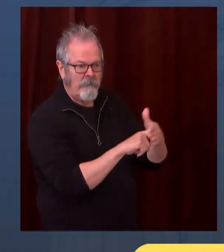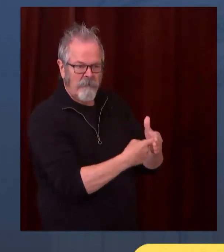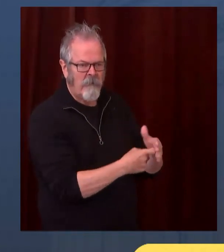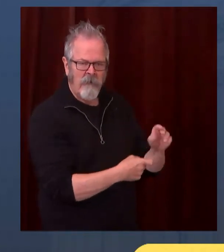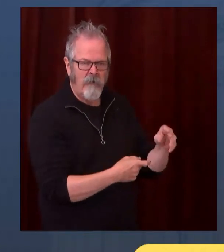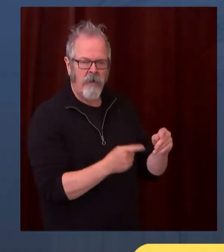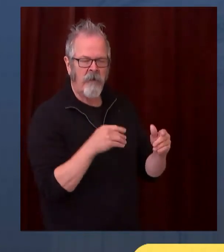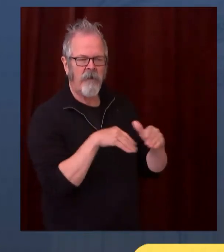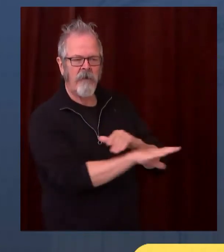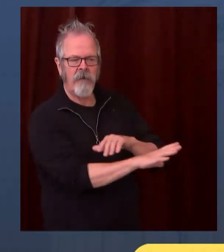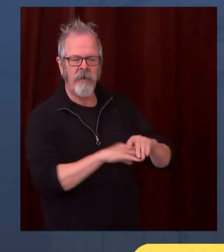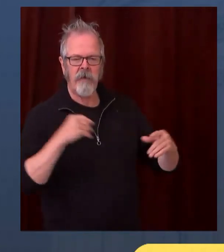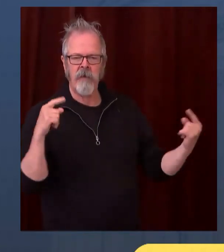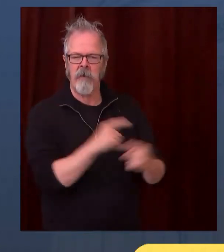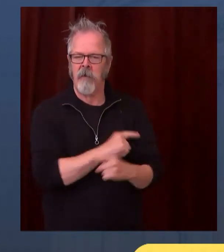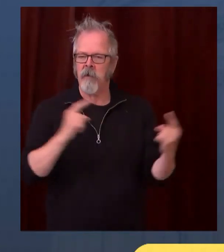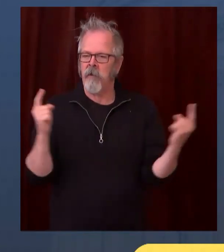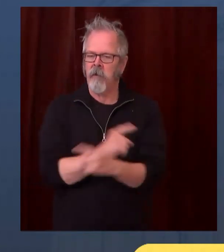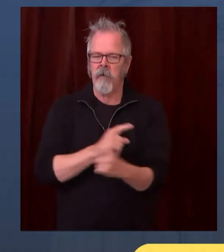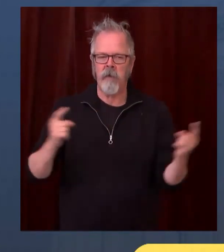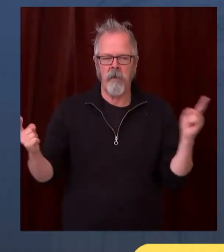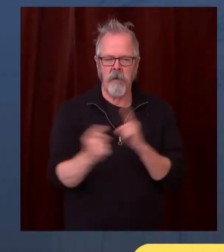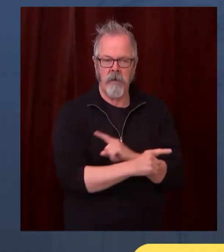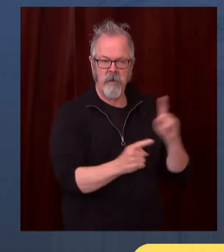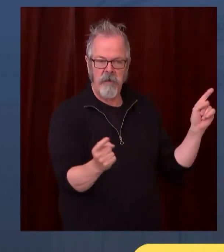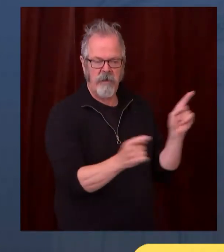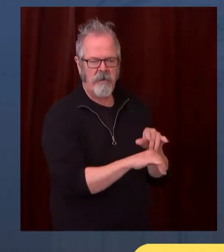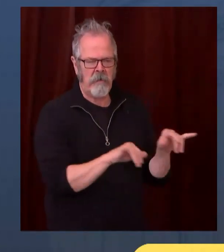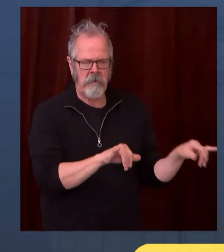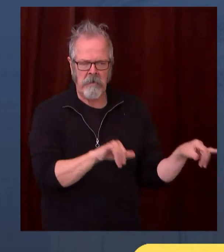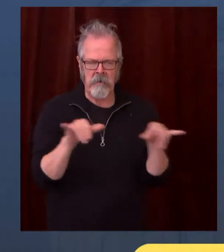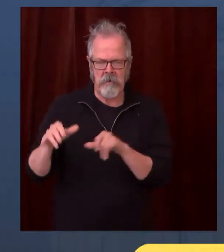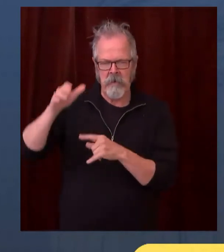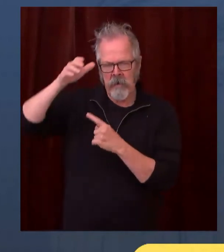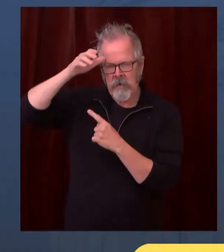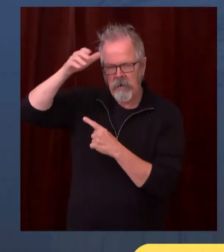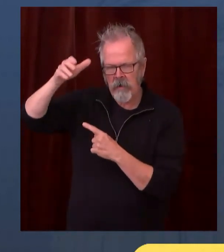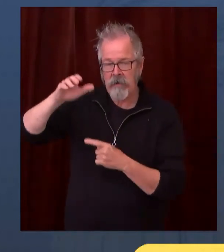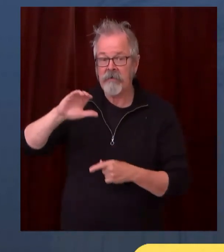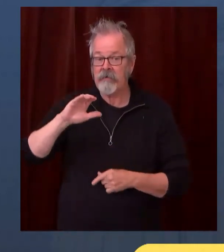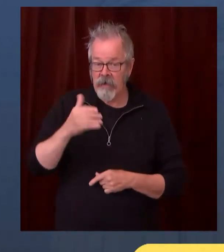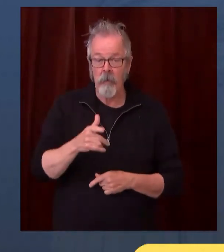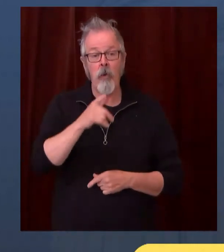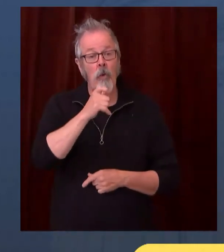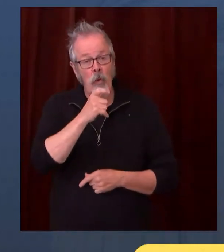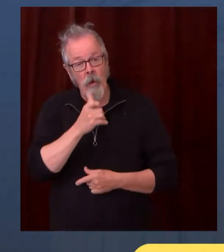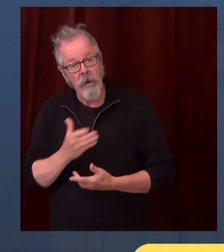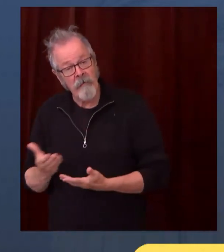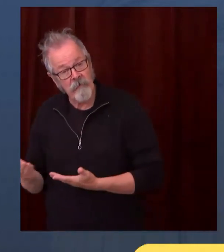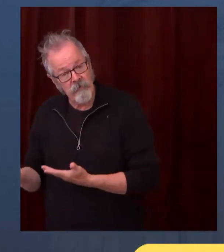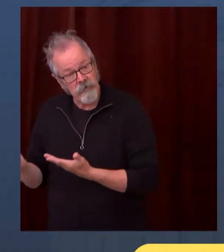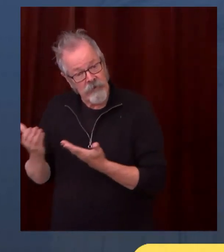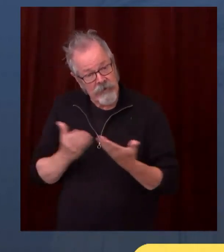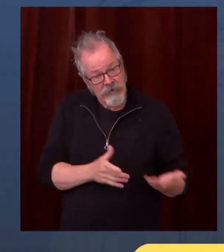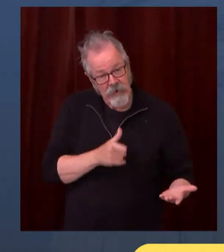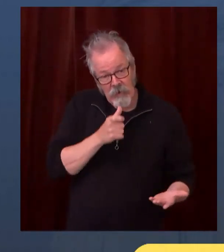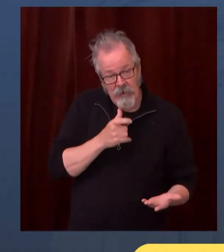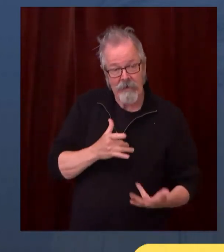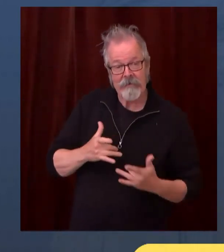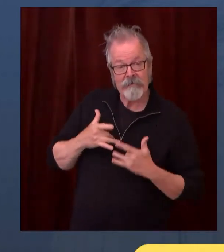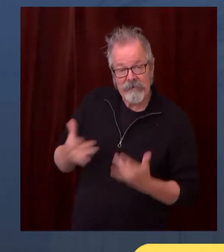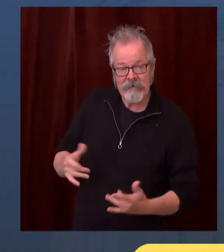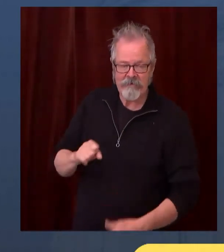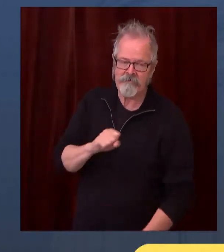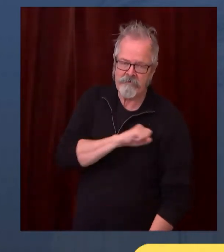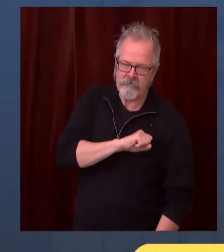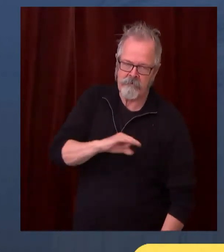knowingly. About 30 to 50% of these sort of cases of transmission can occur